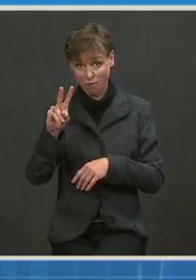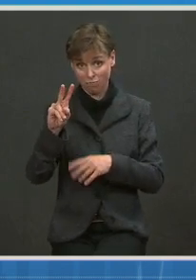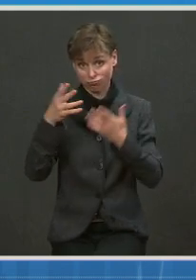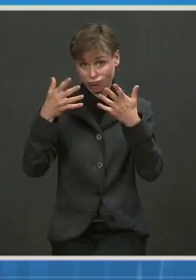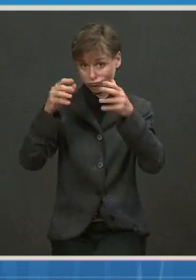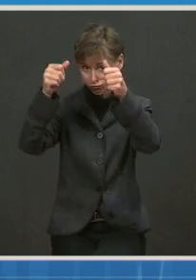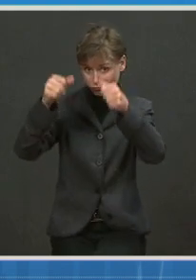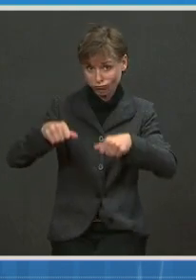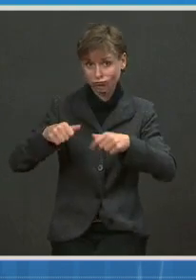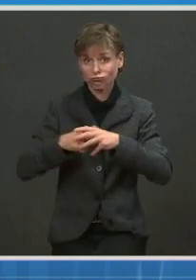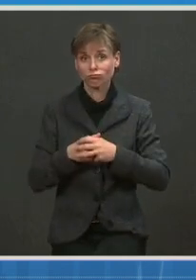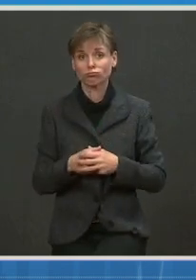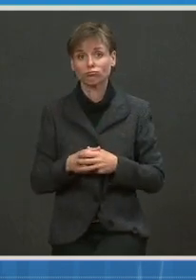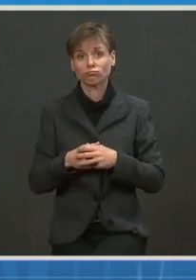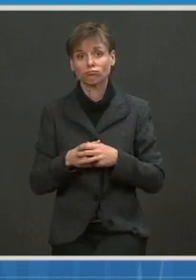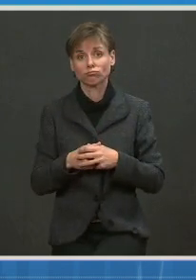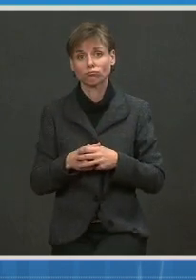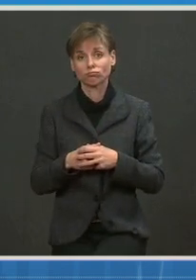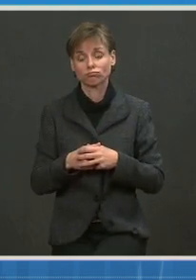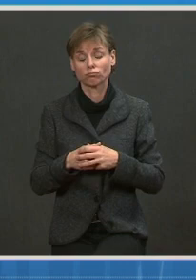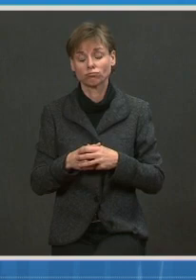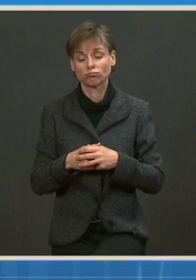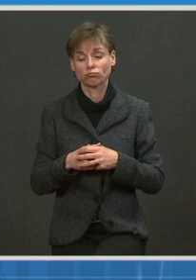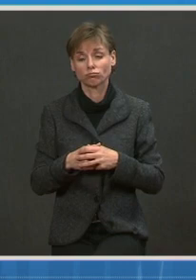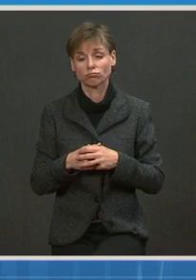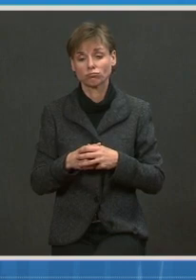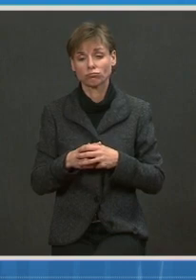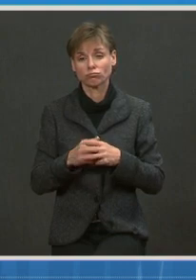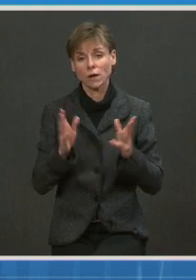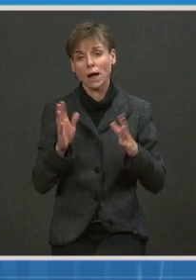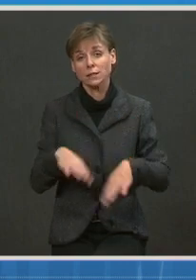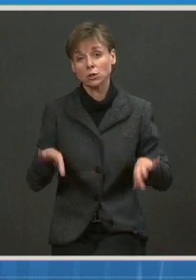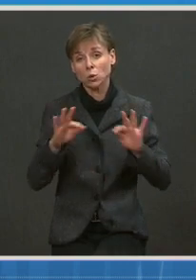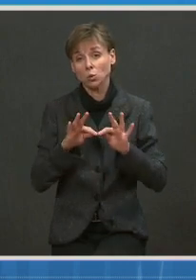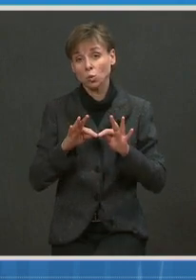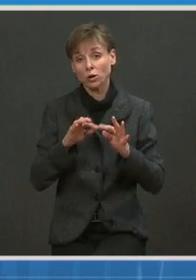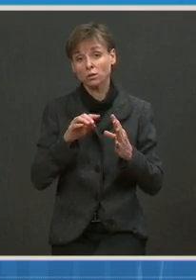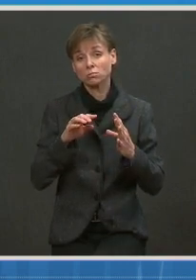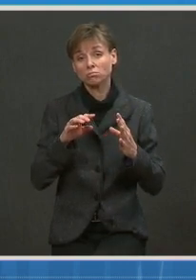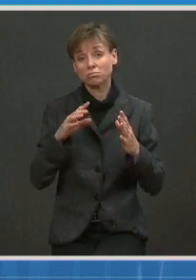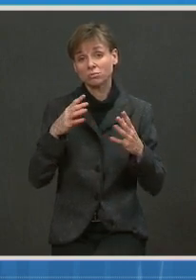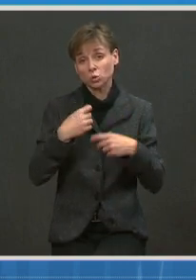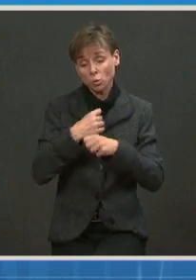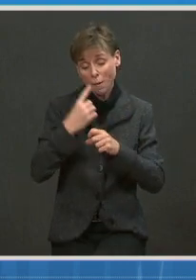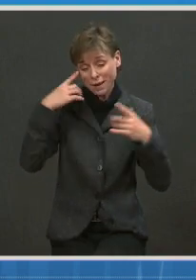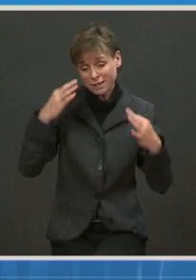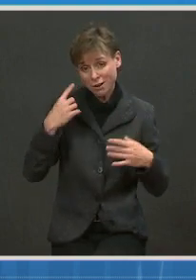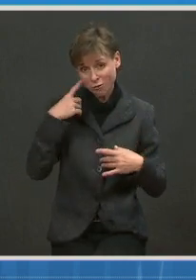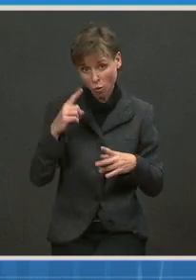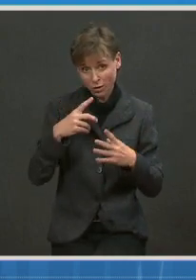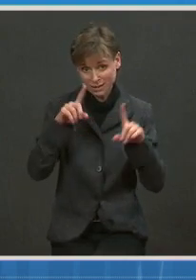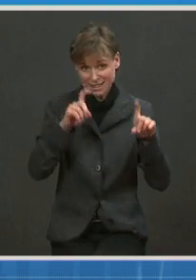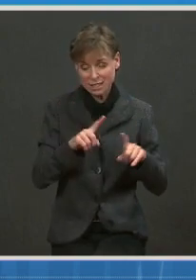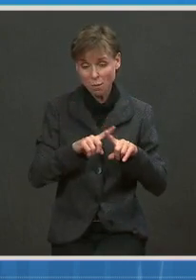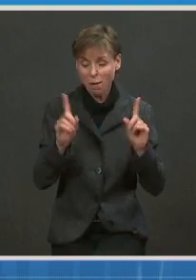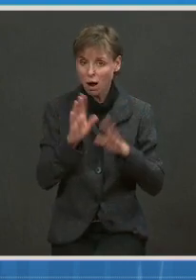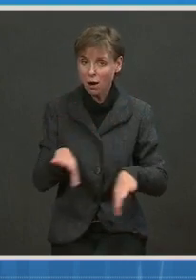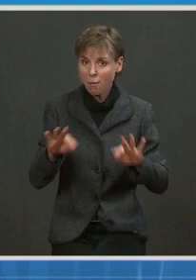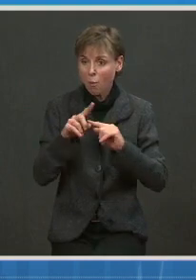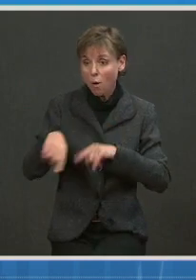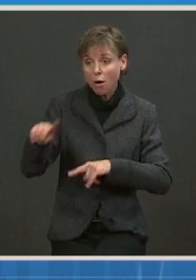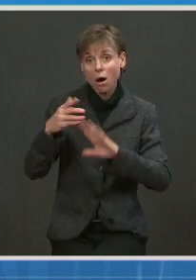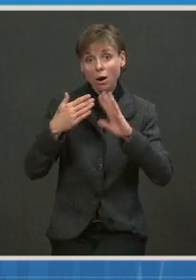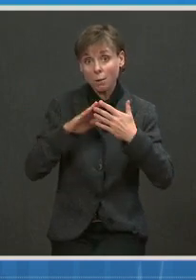to informing decision-making for COVID-19 testing, it's equally important that testing programs in communities